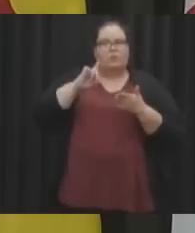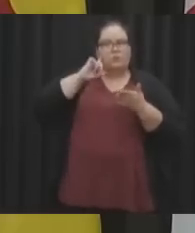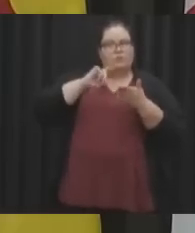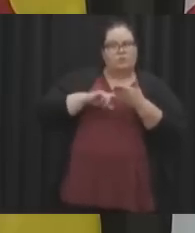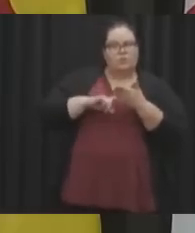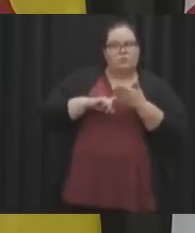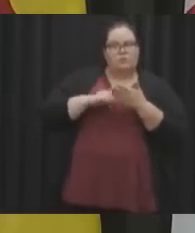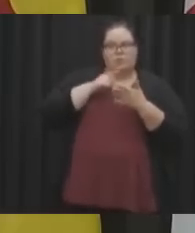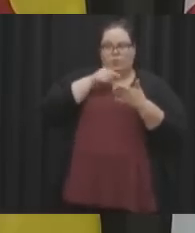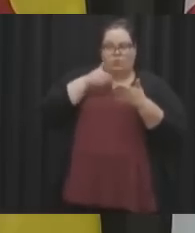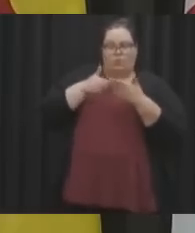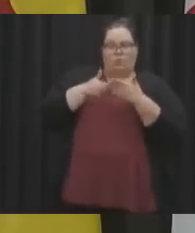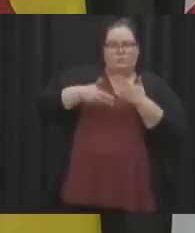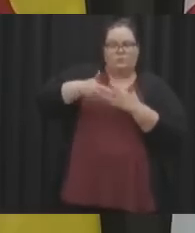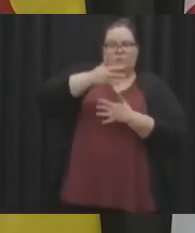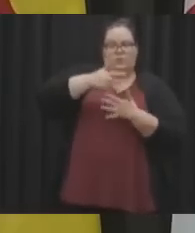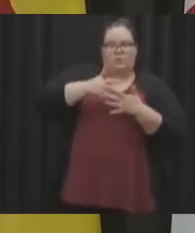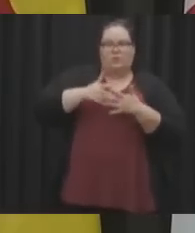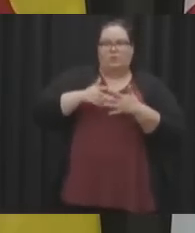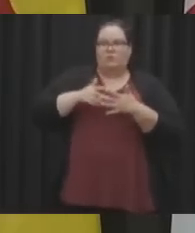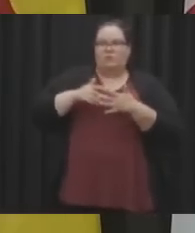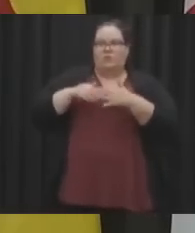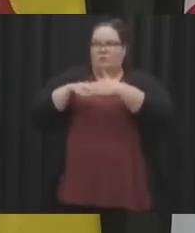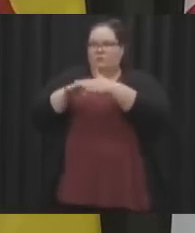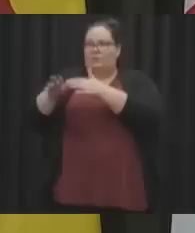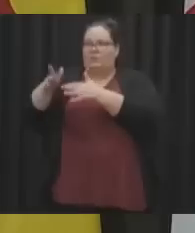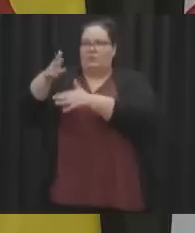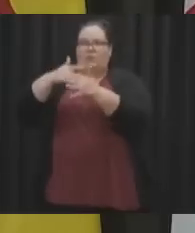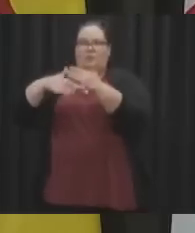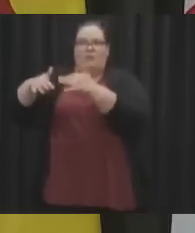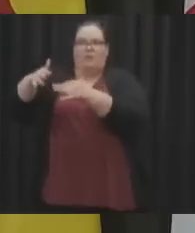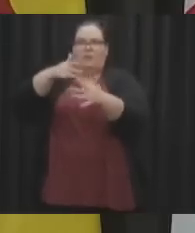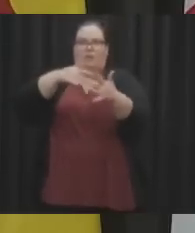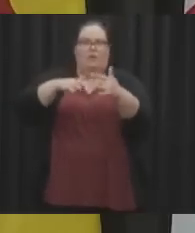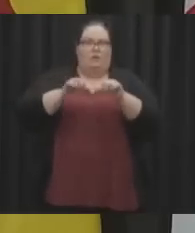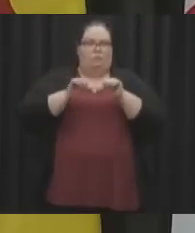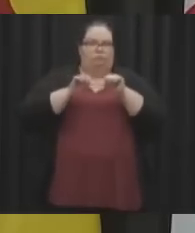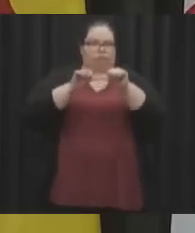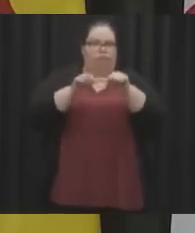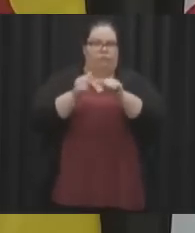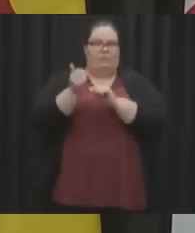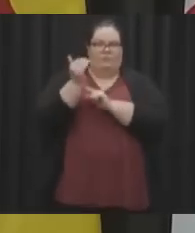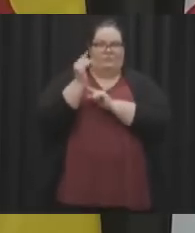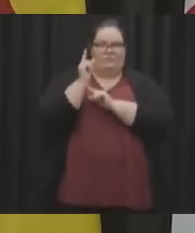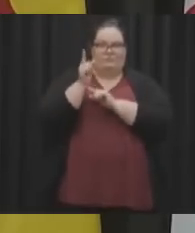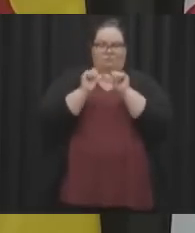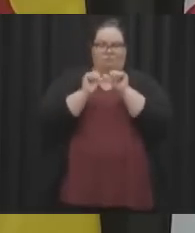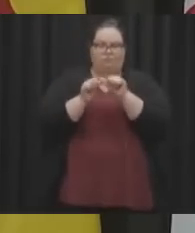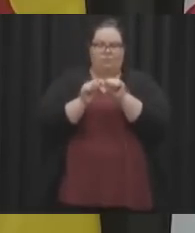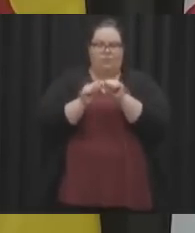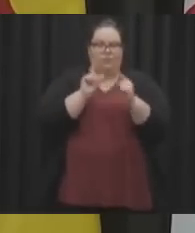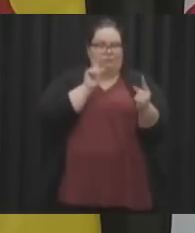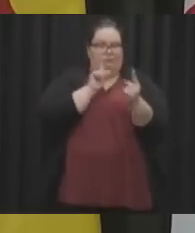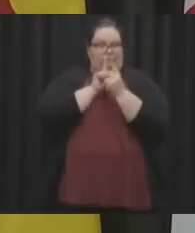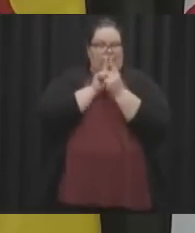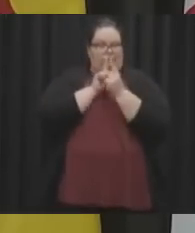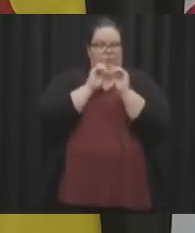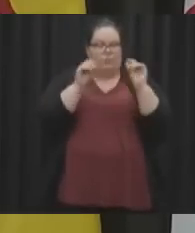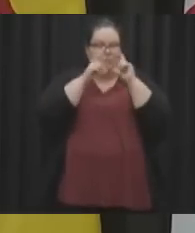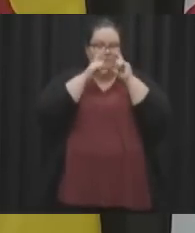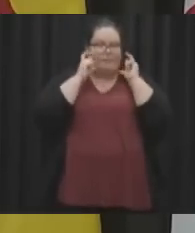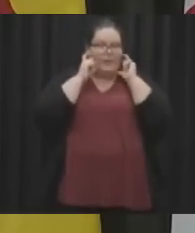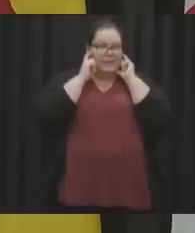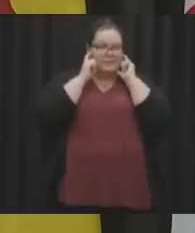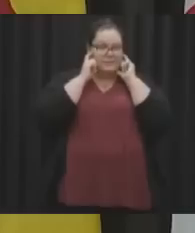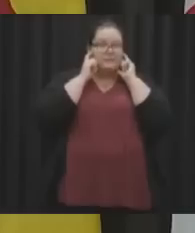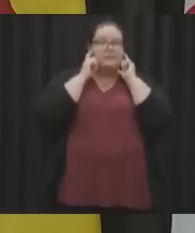57 active cases who all have 6 to 10 contacts to trace, that is a very large number of people. And that is very, very hard